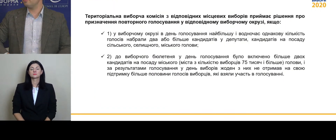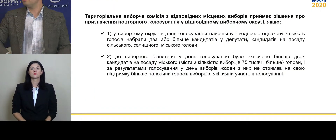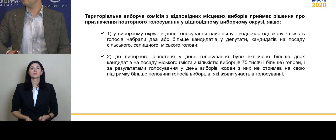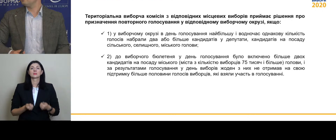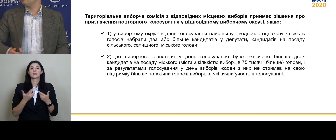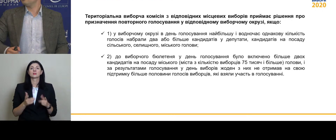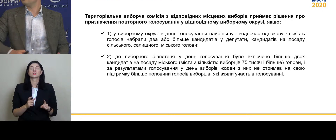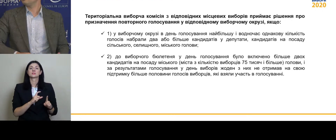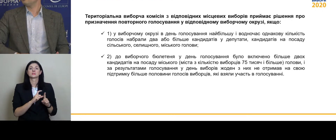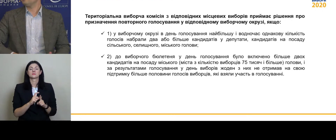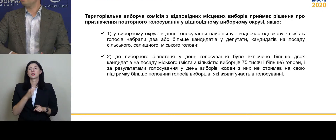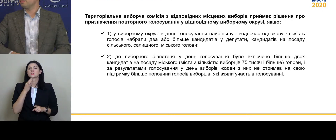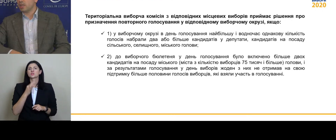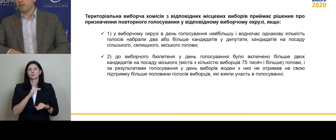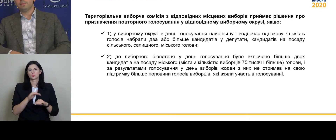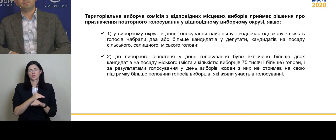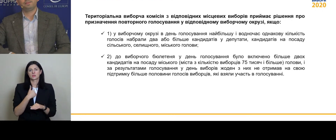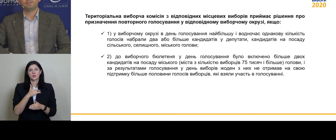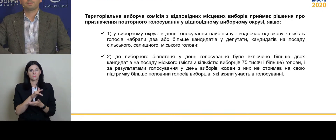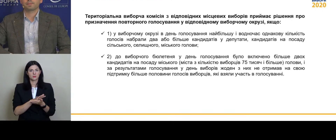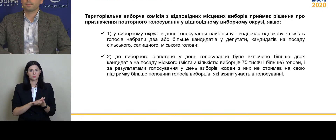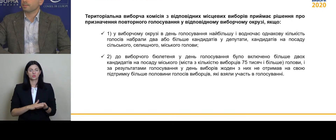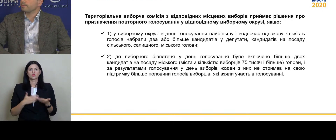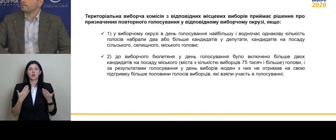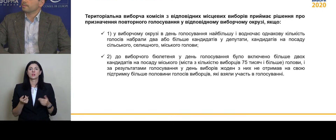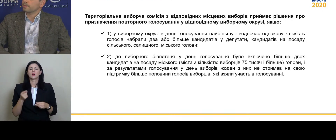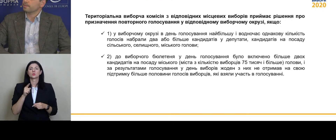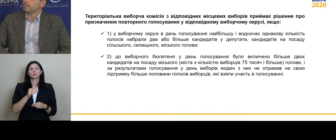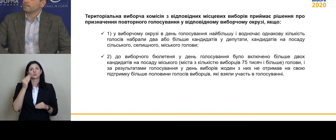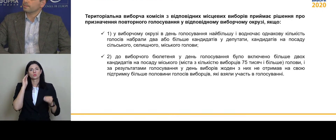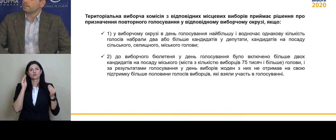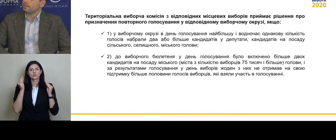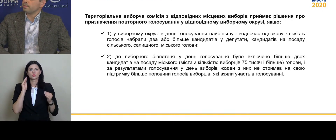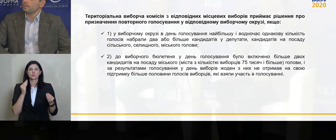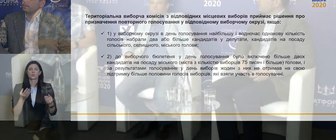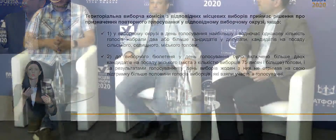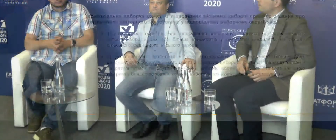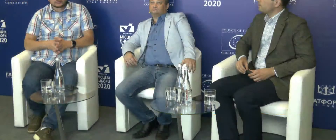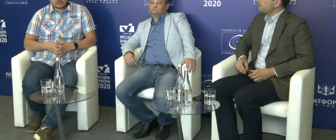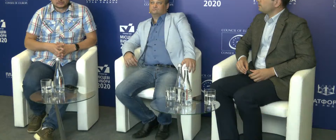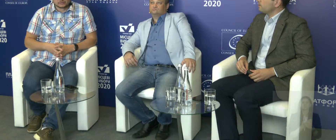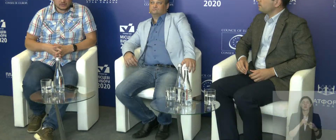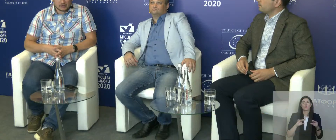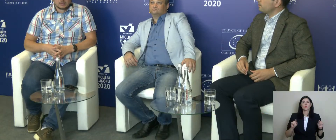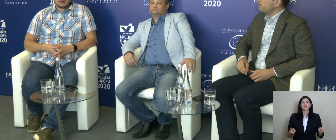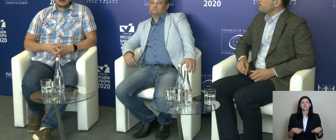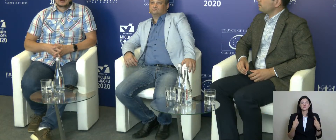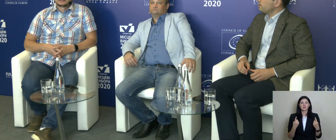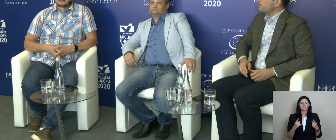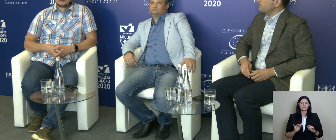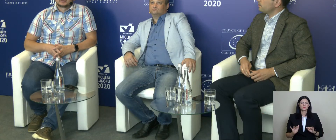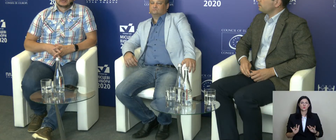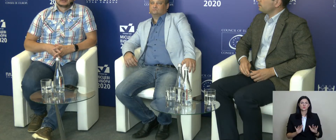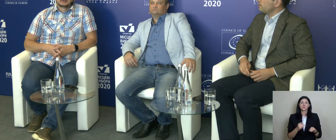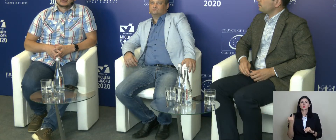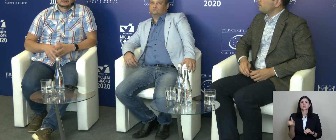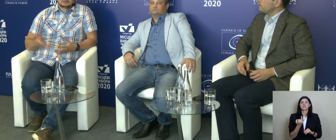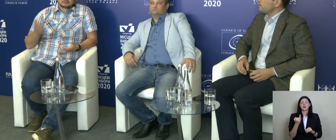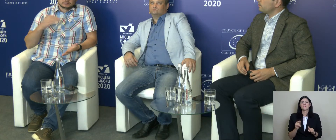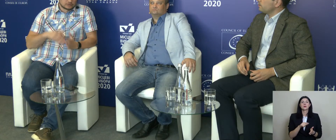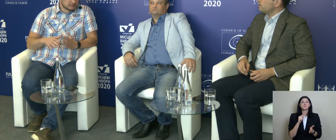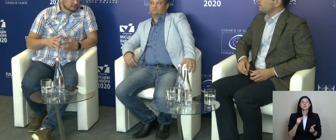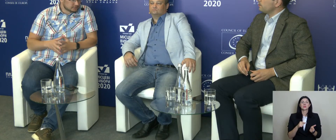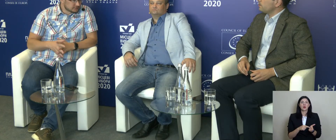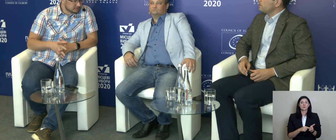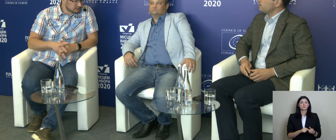impact. And could you please tell us, from the point of view of the logistics and organization of the